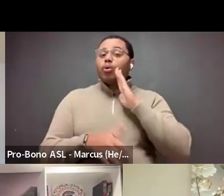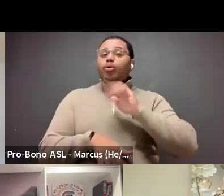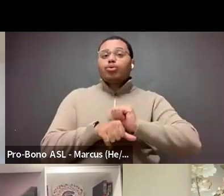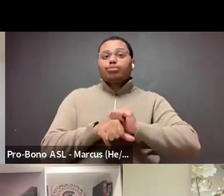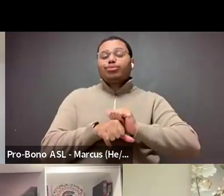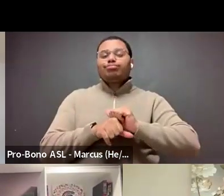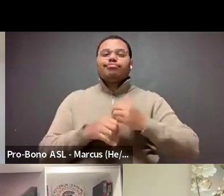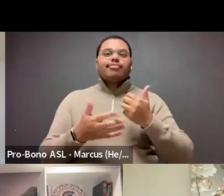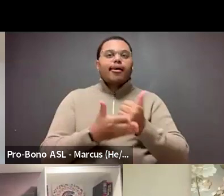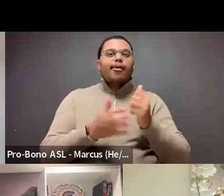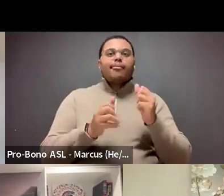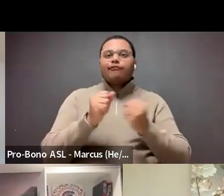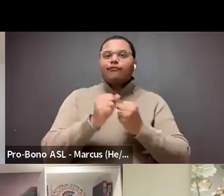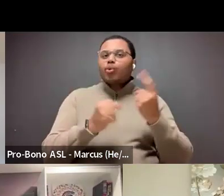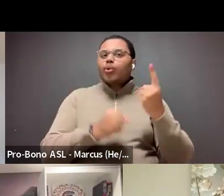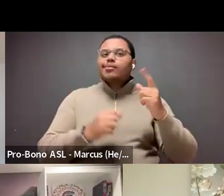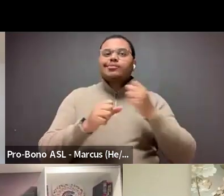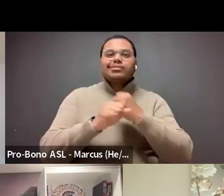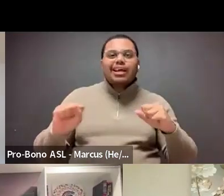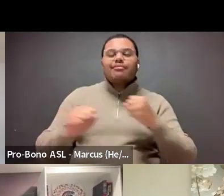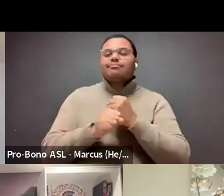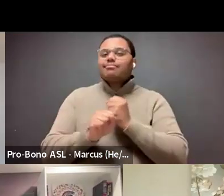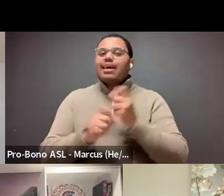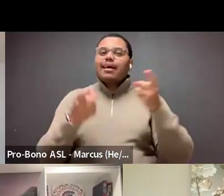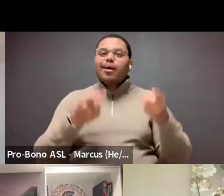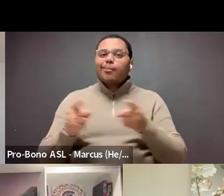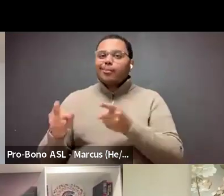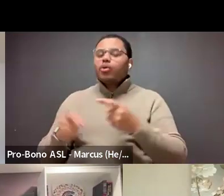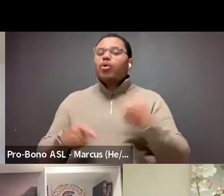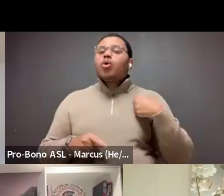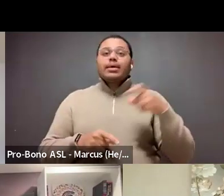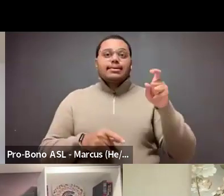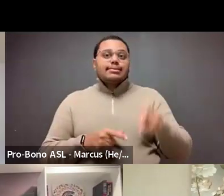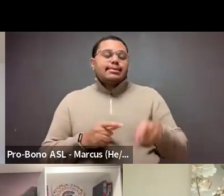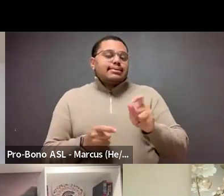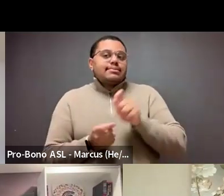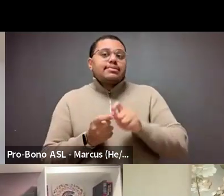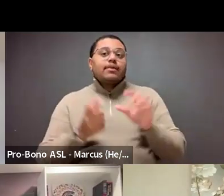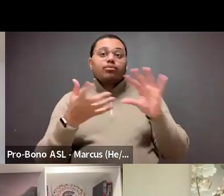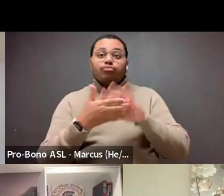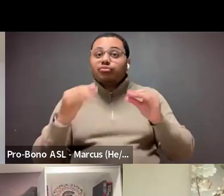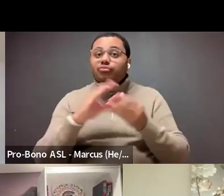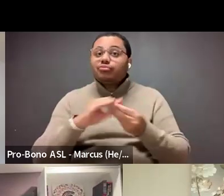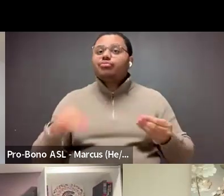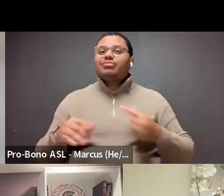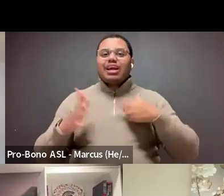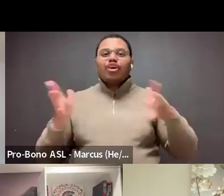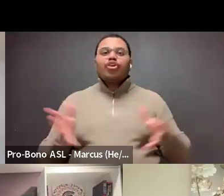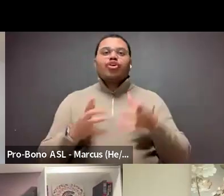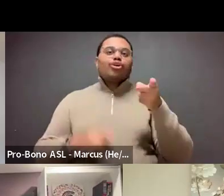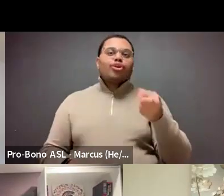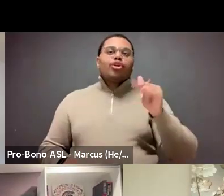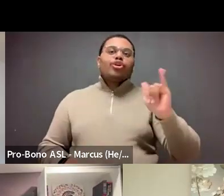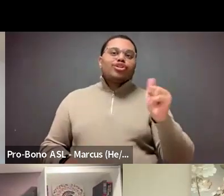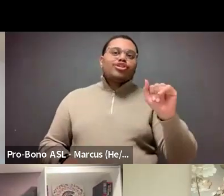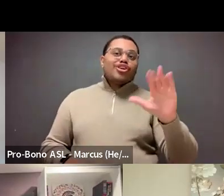safe and make it happen. We need really specific stories, and I encourage you, Jacob, and anyone else on